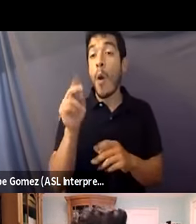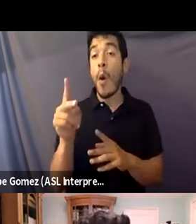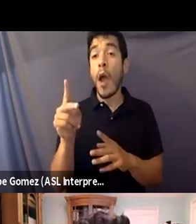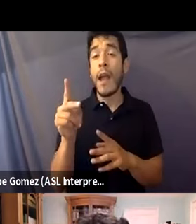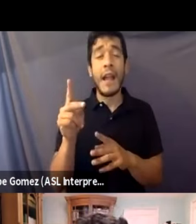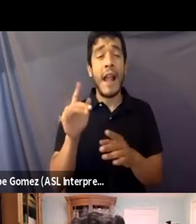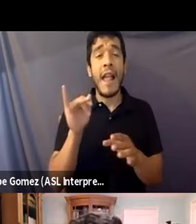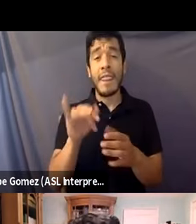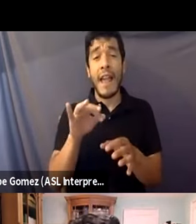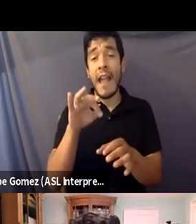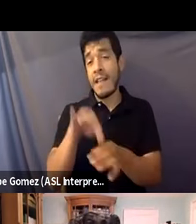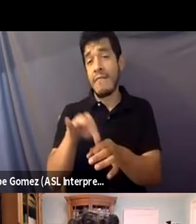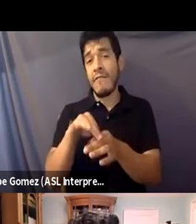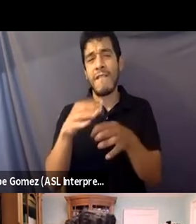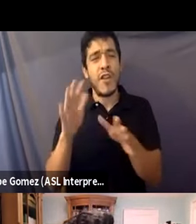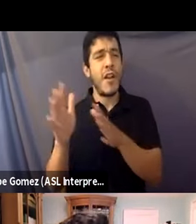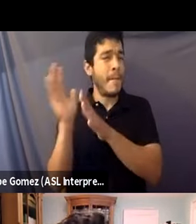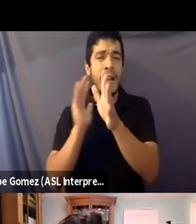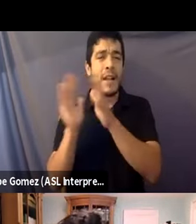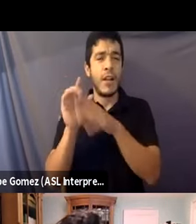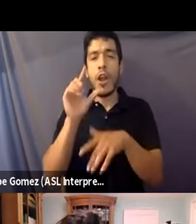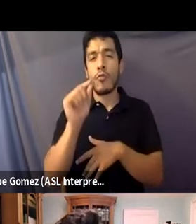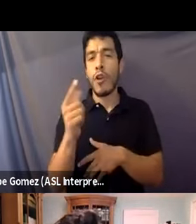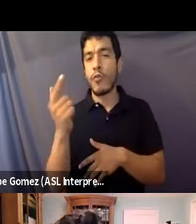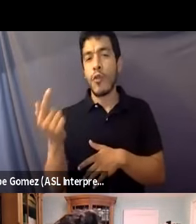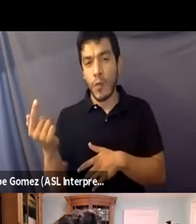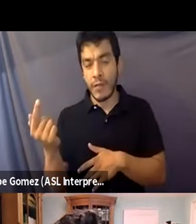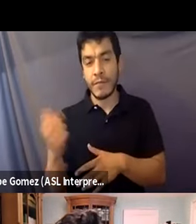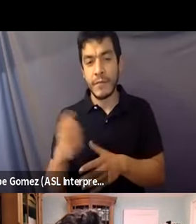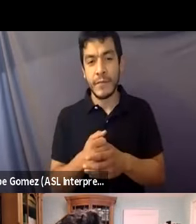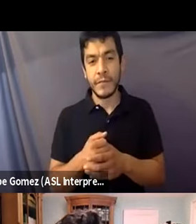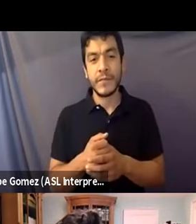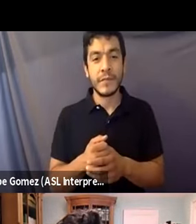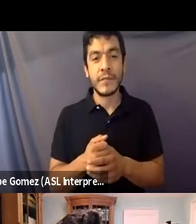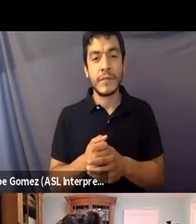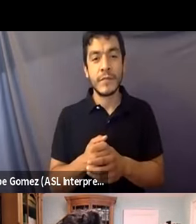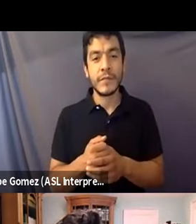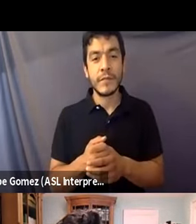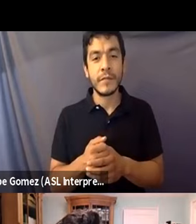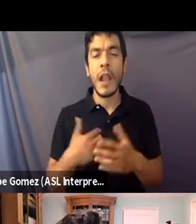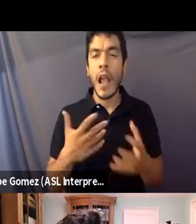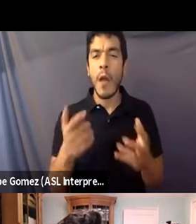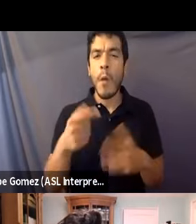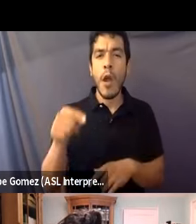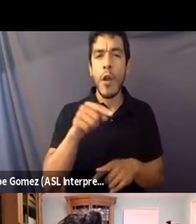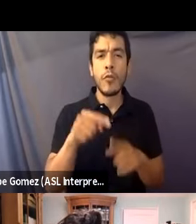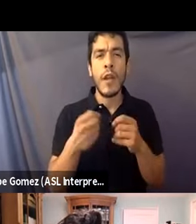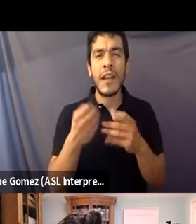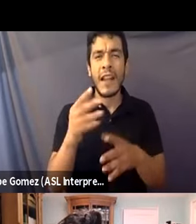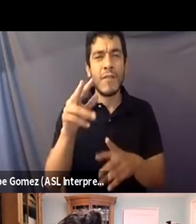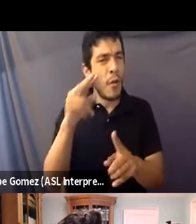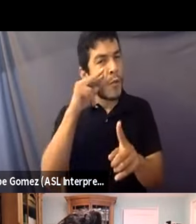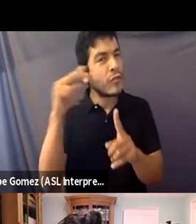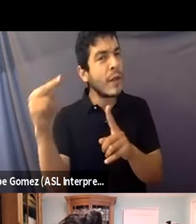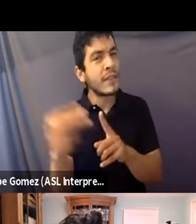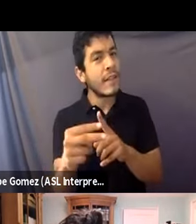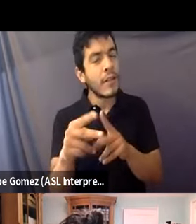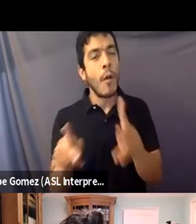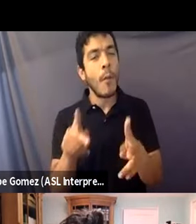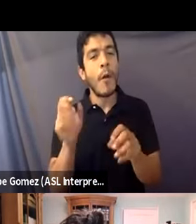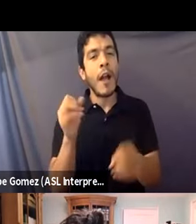in 2021, right? 2020 is happening. 2018. You know, I want you to kind of give your perspective so people can get a